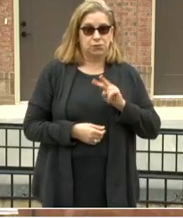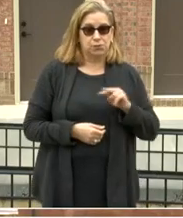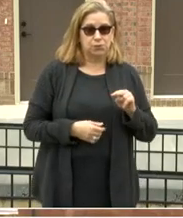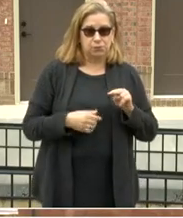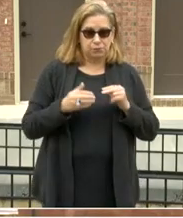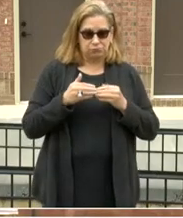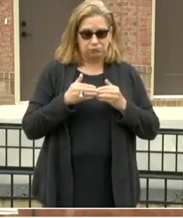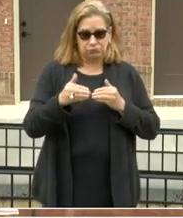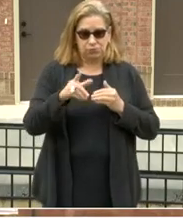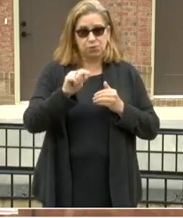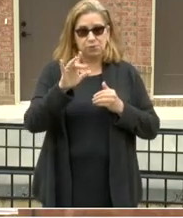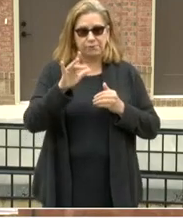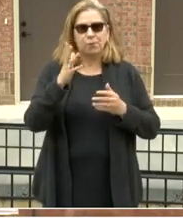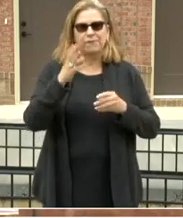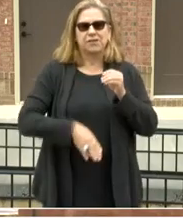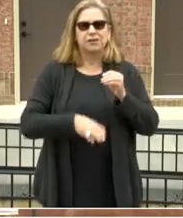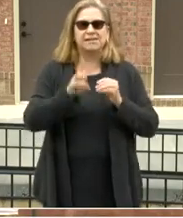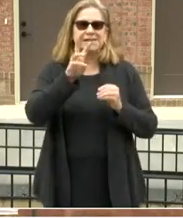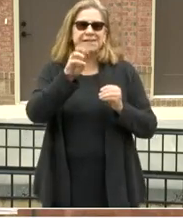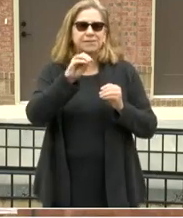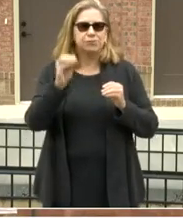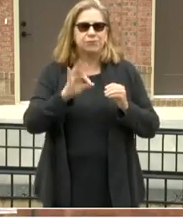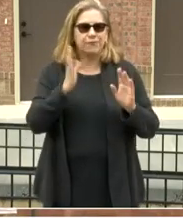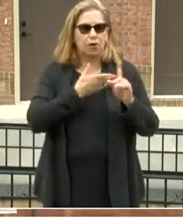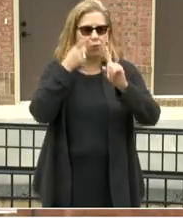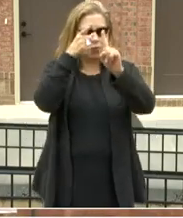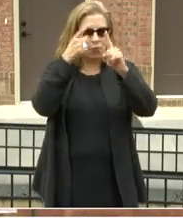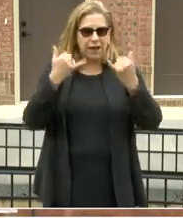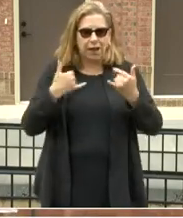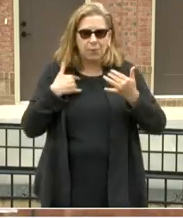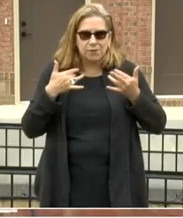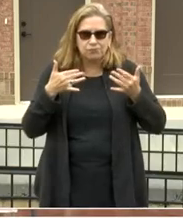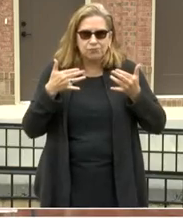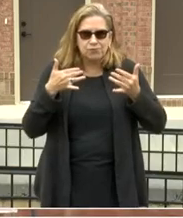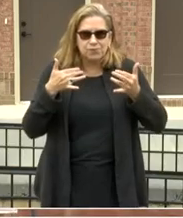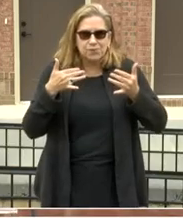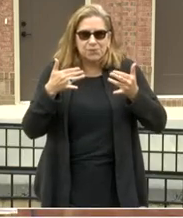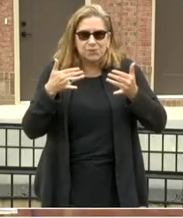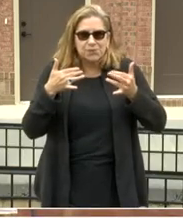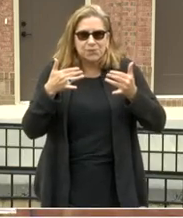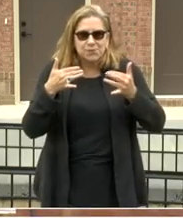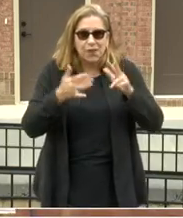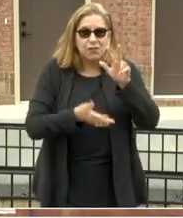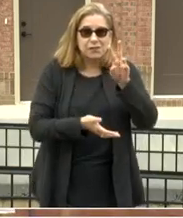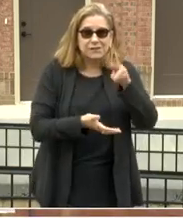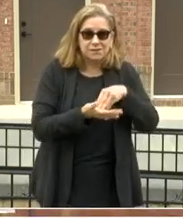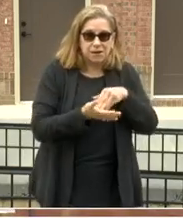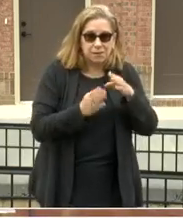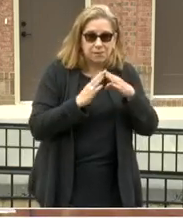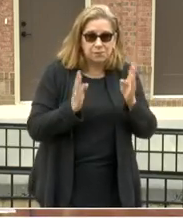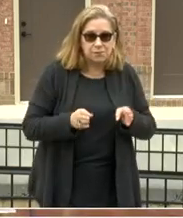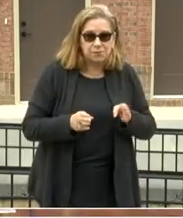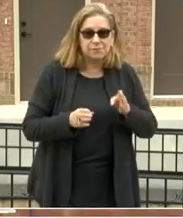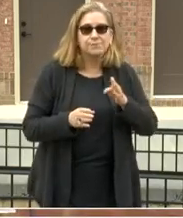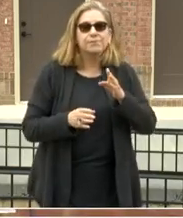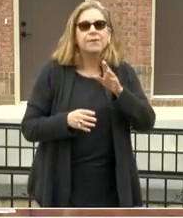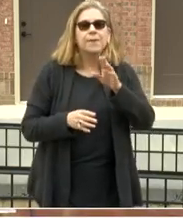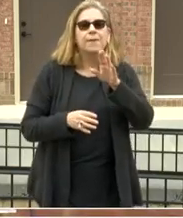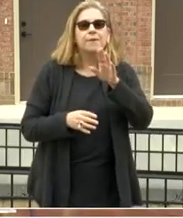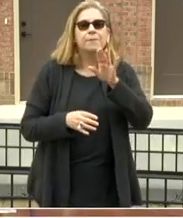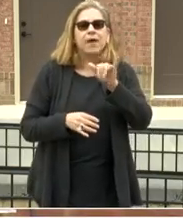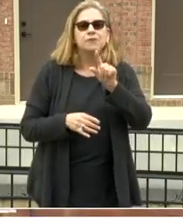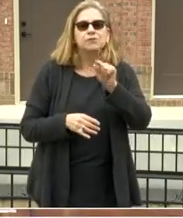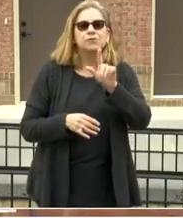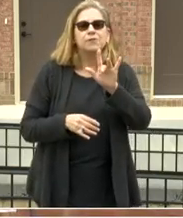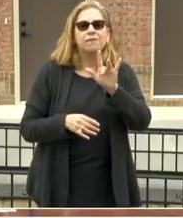good. We should applaud for that. The 60% of the way there on the 36,000 by 2025. But in that, there's also a sub-goal.